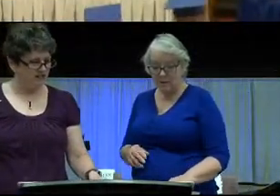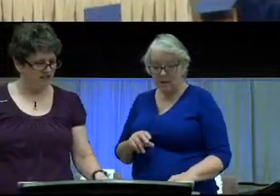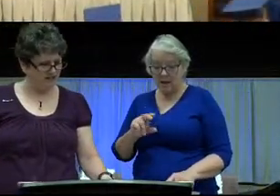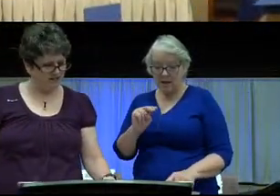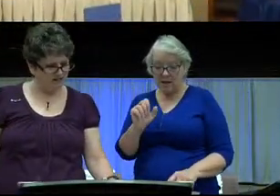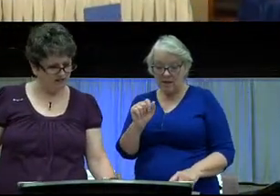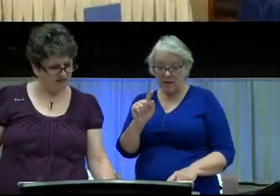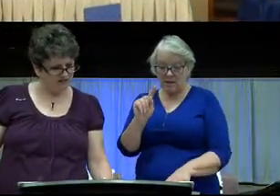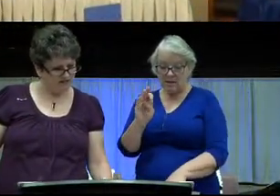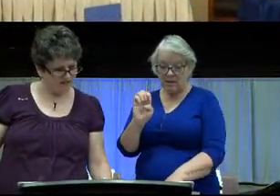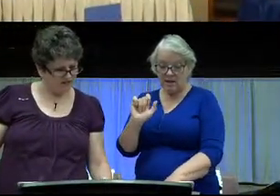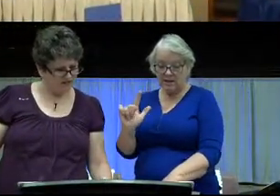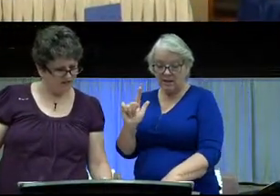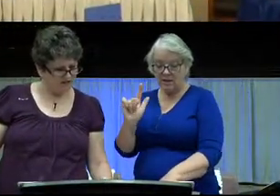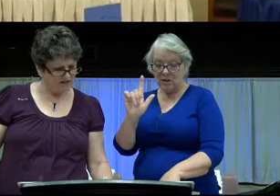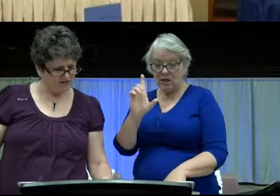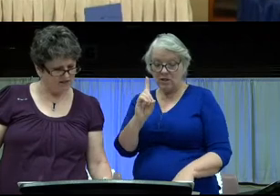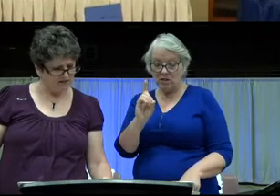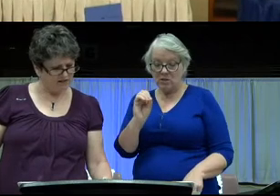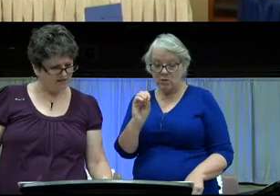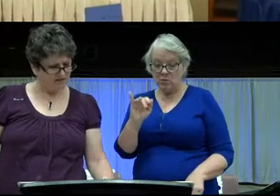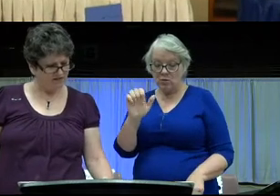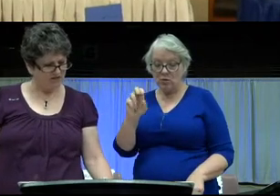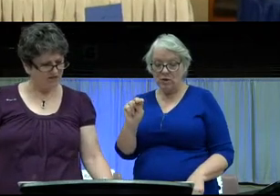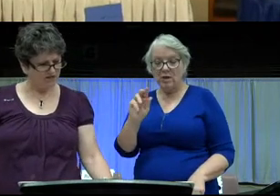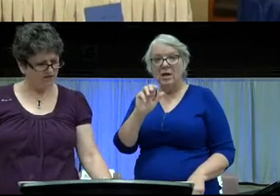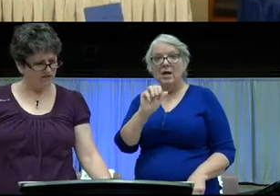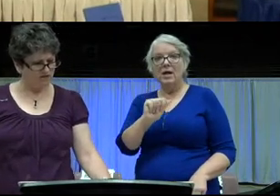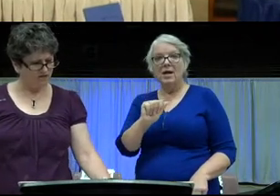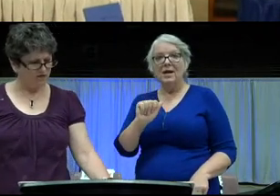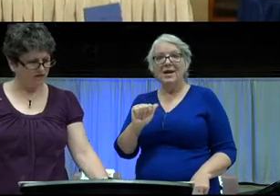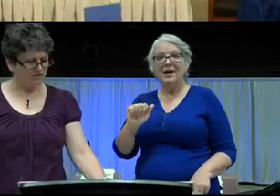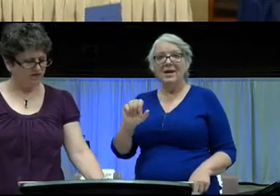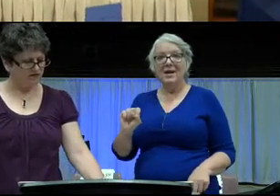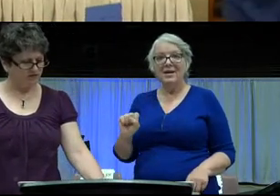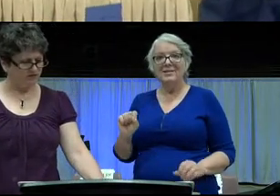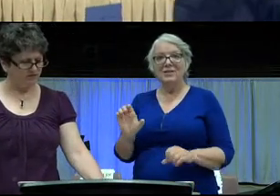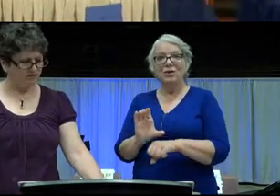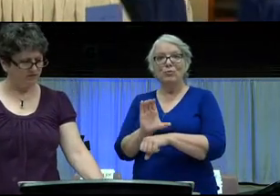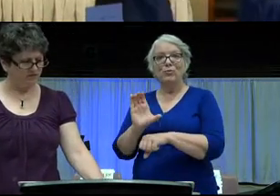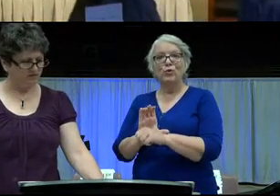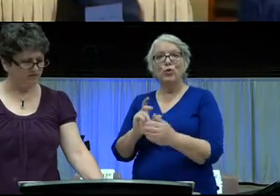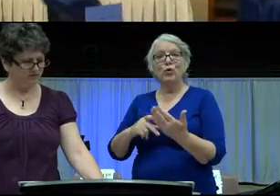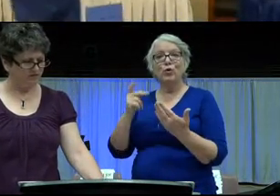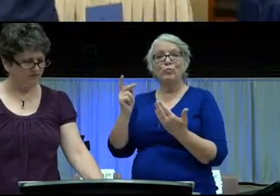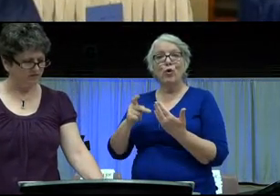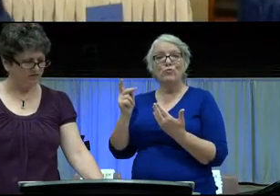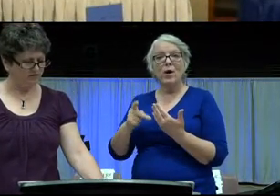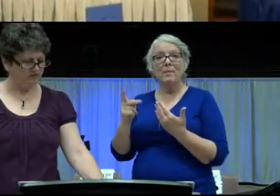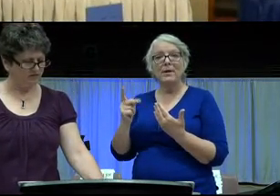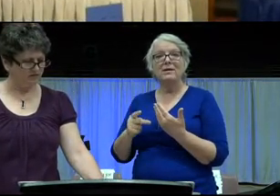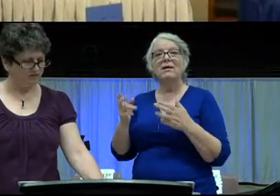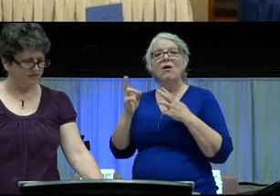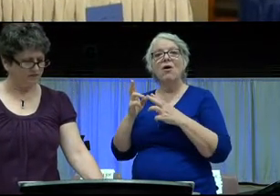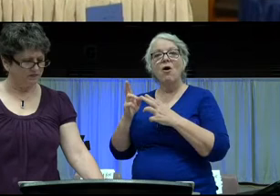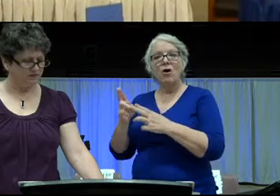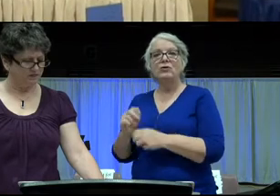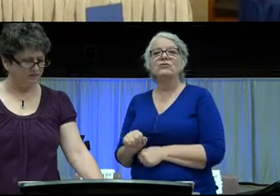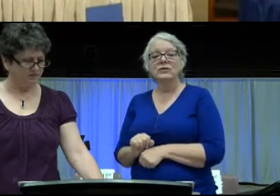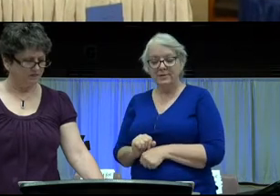Nathaniel Earl Doyon, Associate of Applied Science, Computer Programming, Honors.